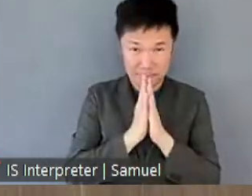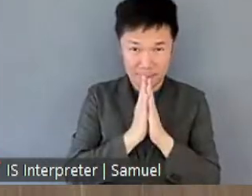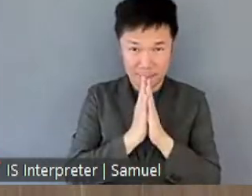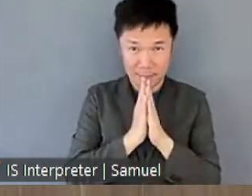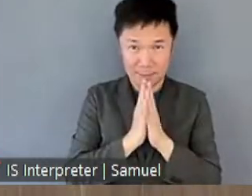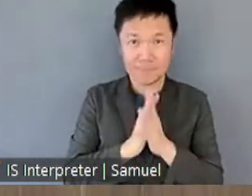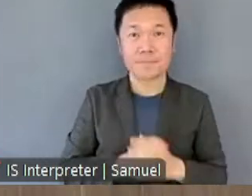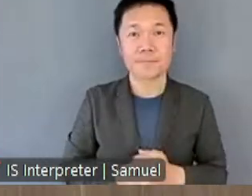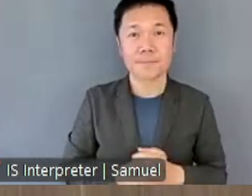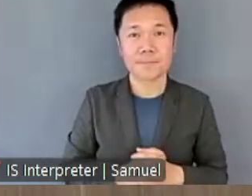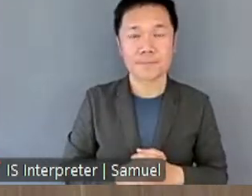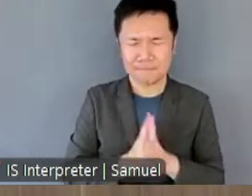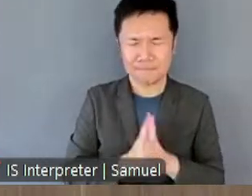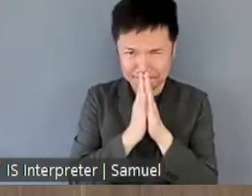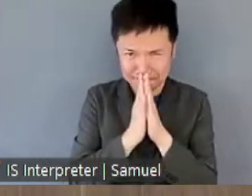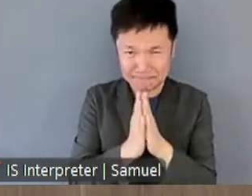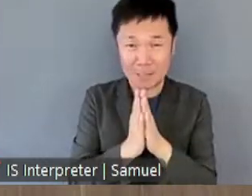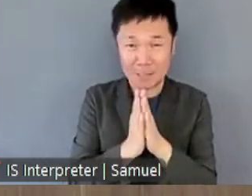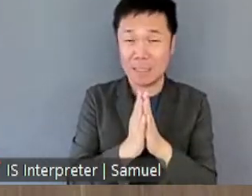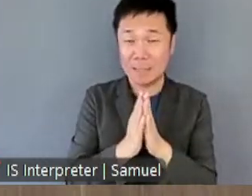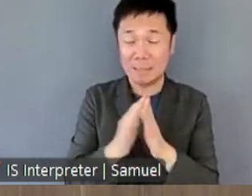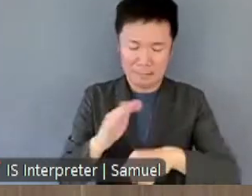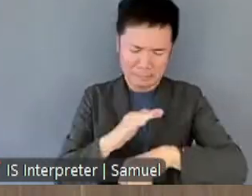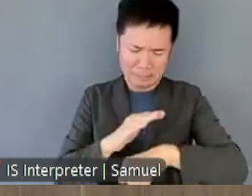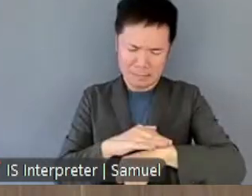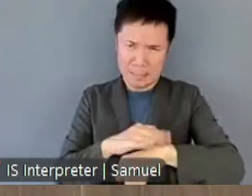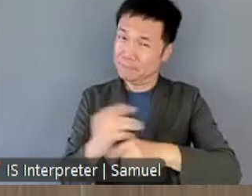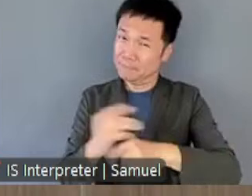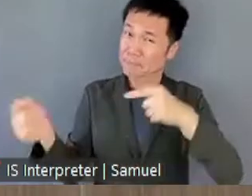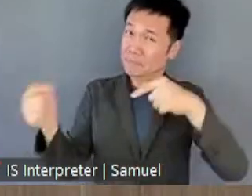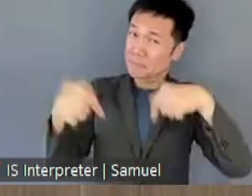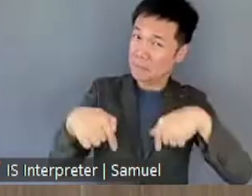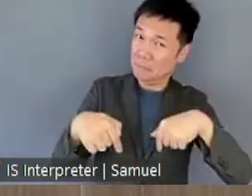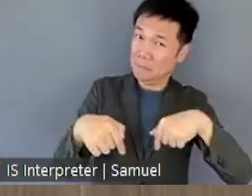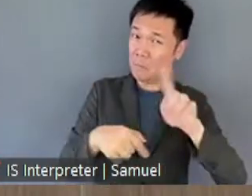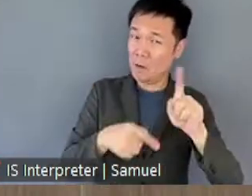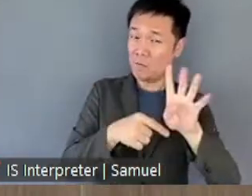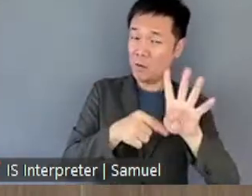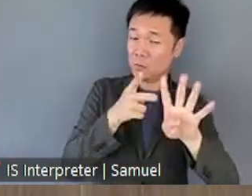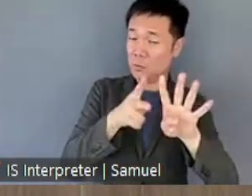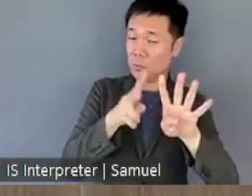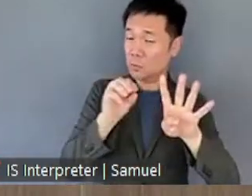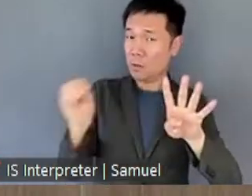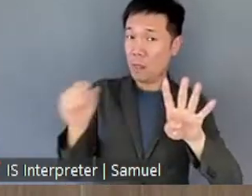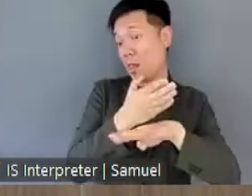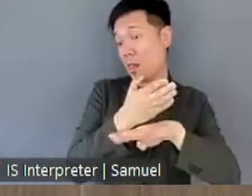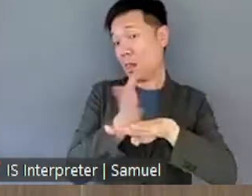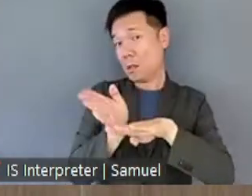cooperation to make sure that we keep to this time schedule. Thank you very much and good morning.